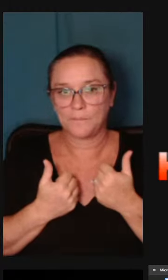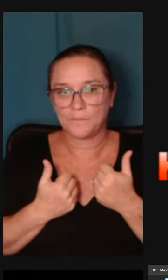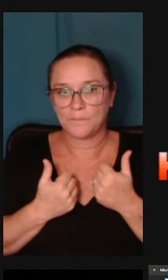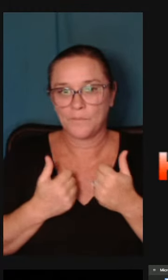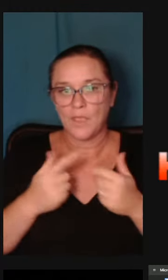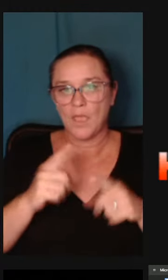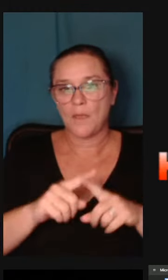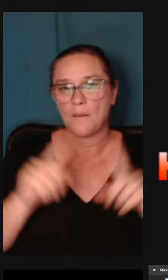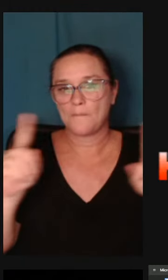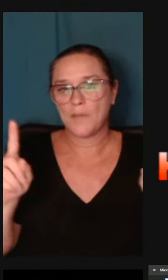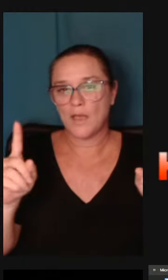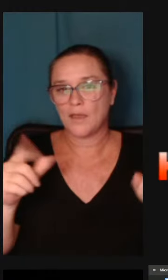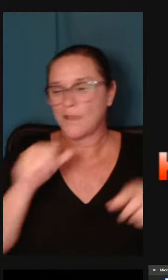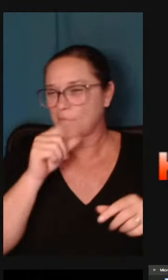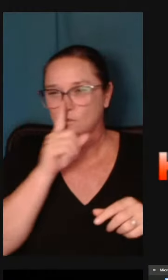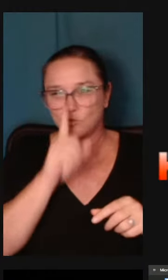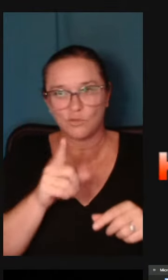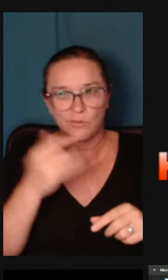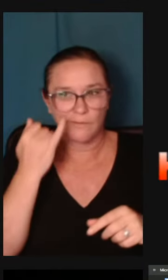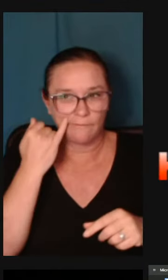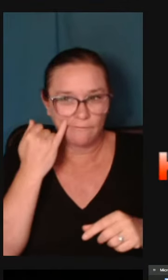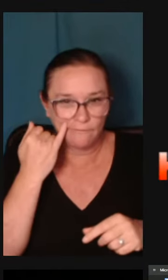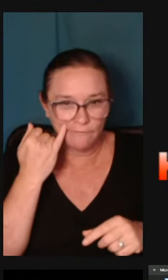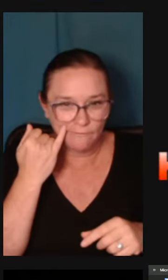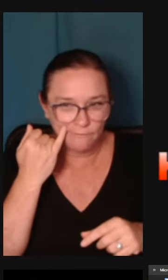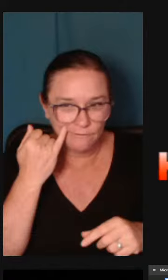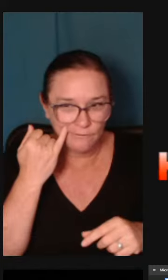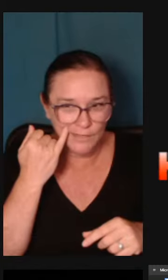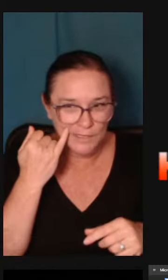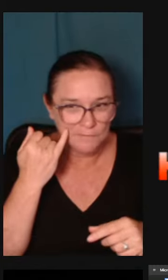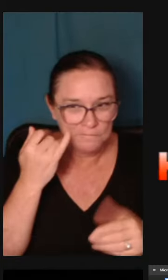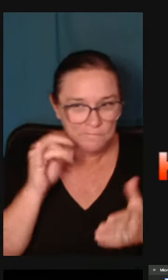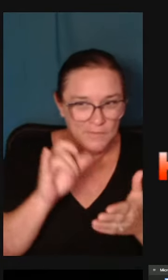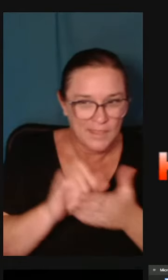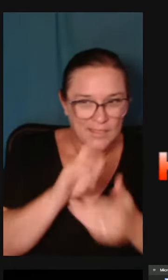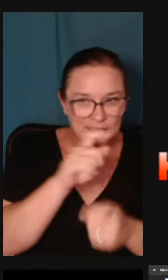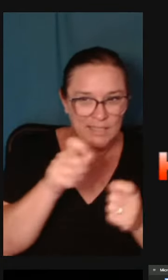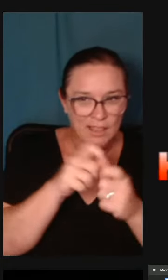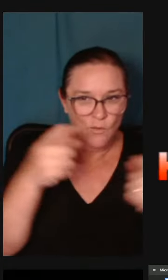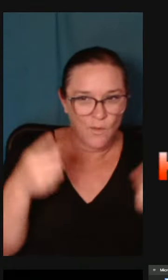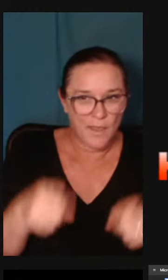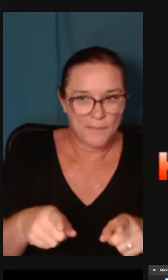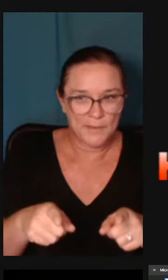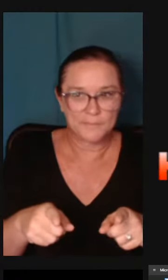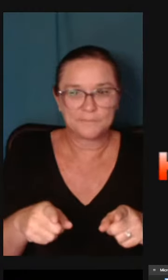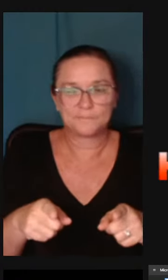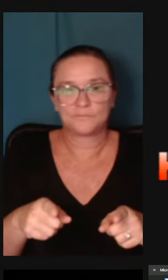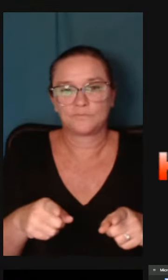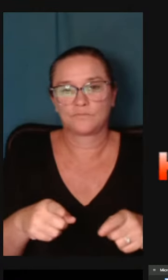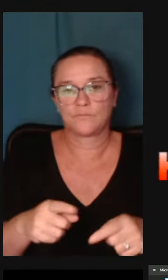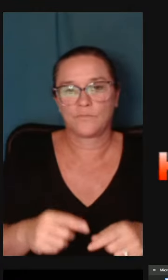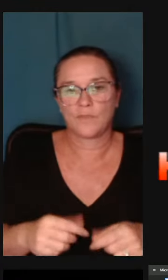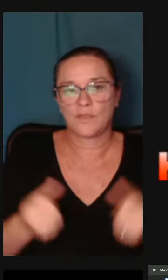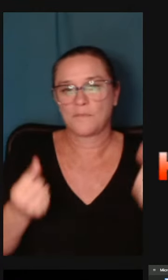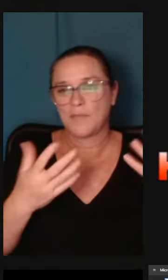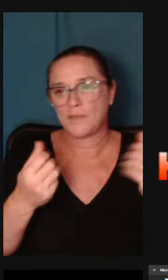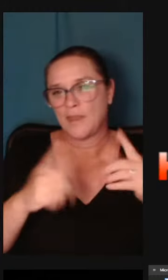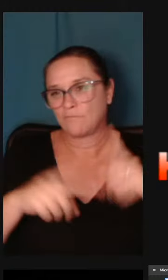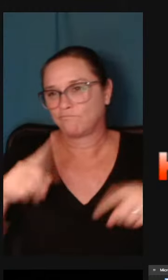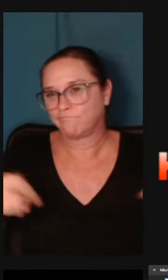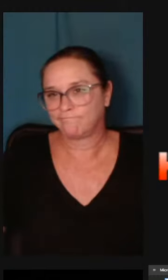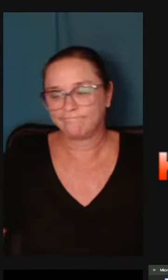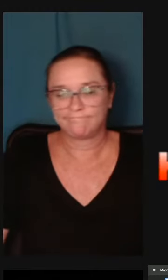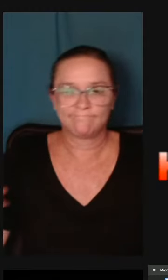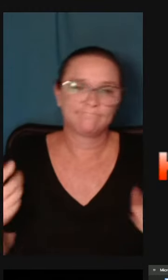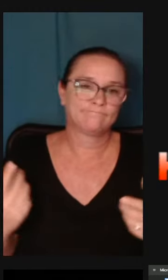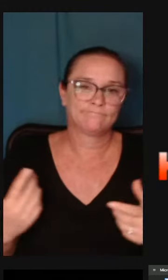But I'm not sure that that's quite the truth either, and so I'm not sure that all these accounts are necessarily accurately